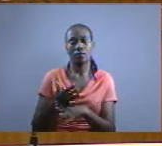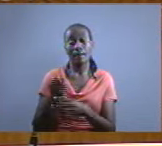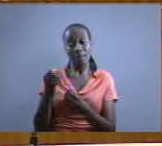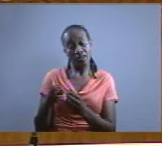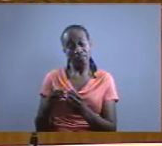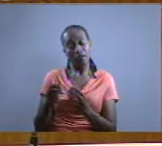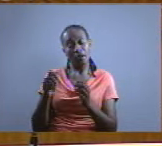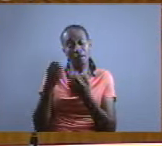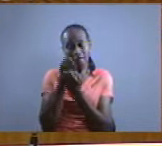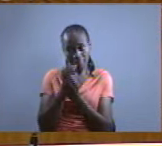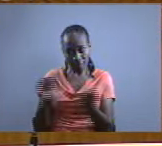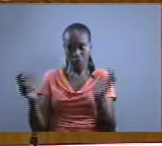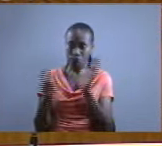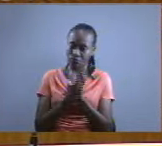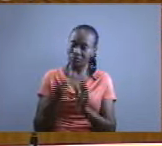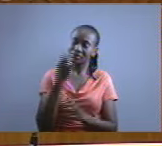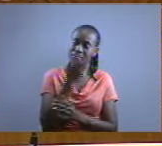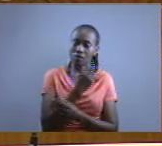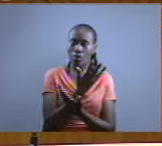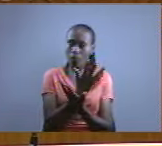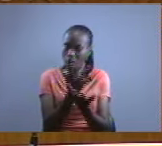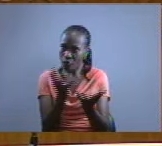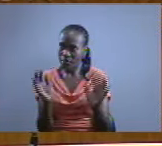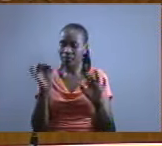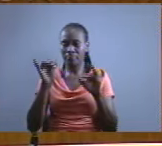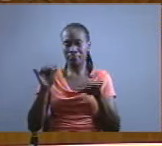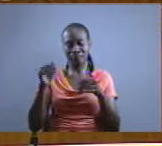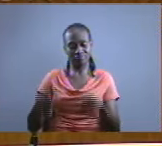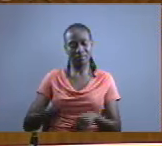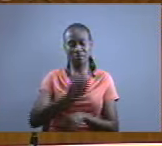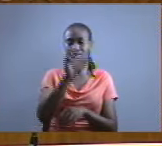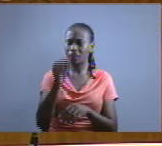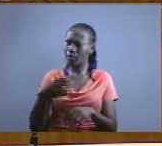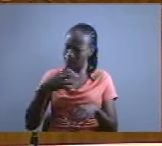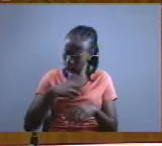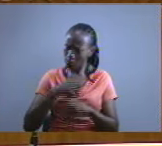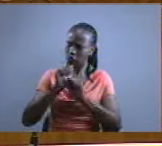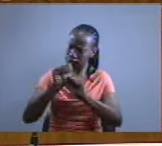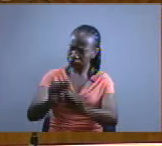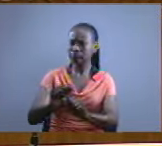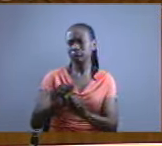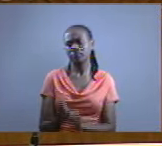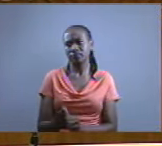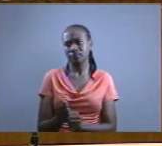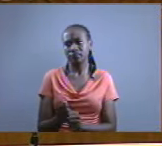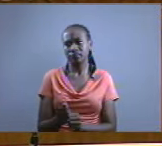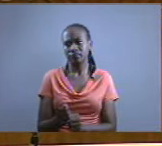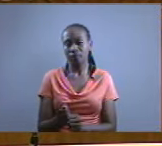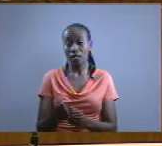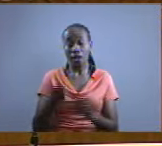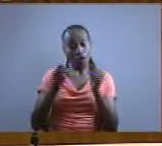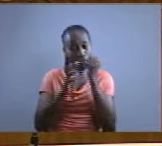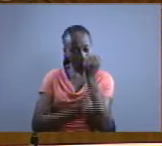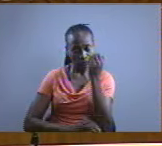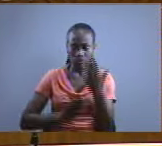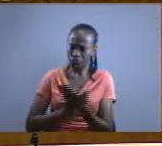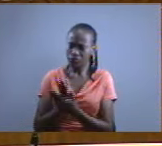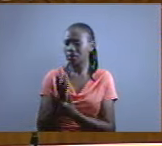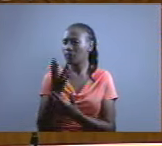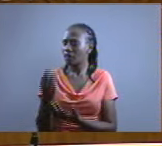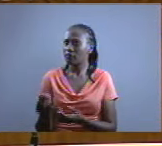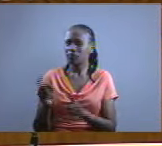it, black and white. The main aim of this bill is to give effect to the fundamental constitutional rights, including the right